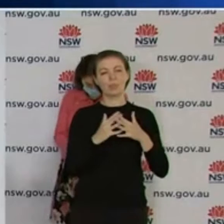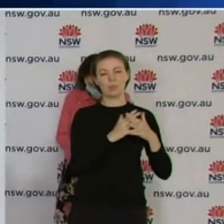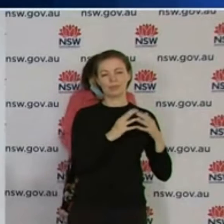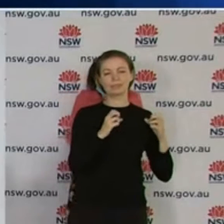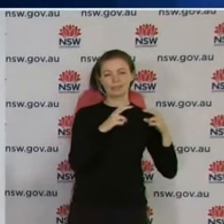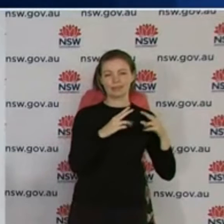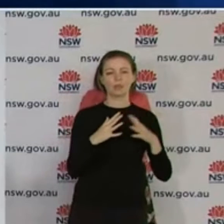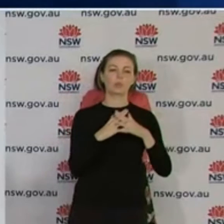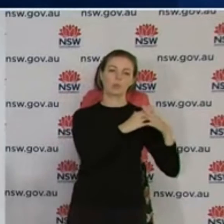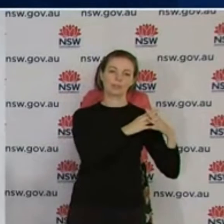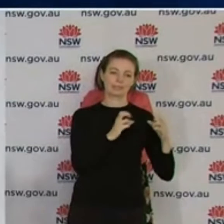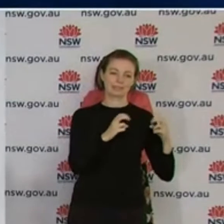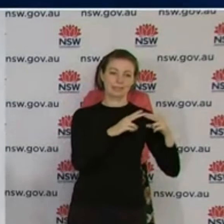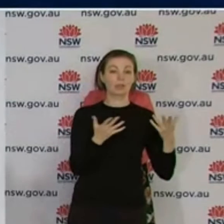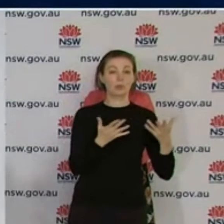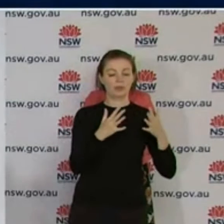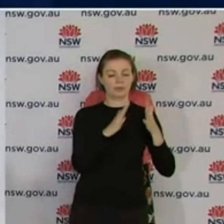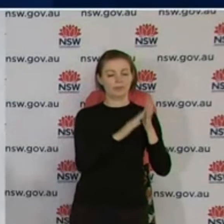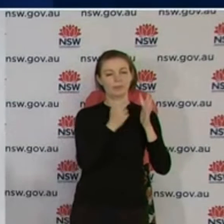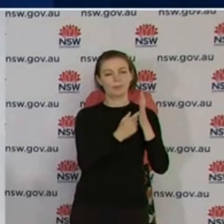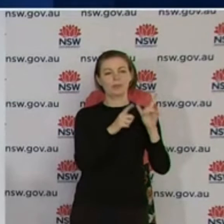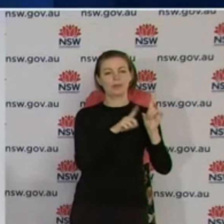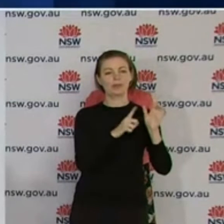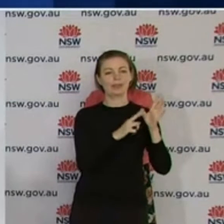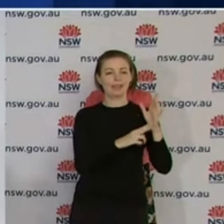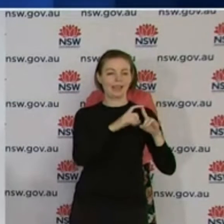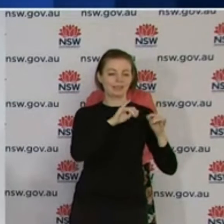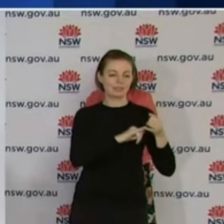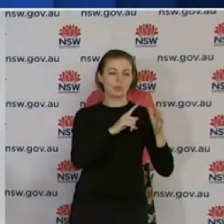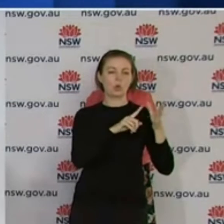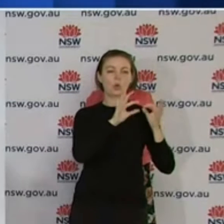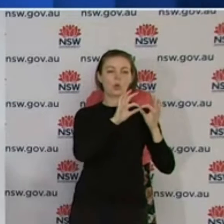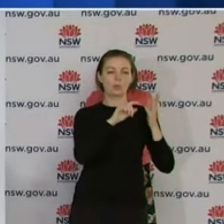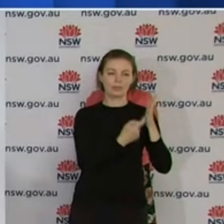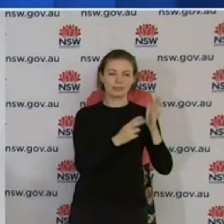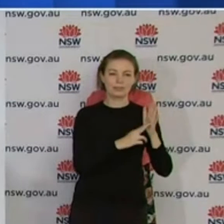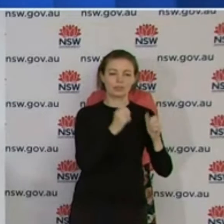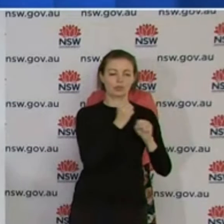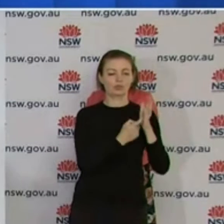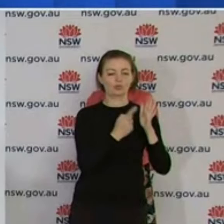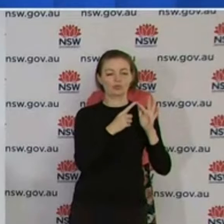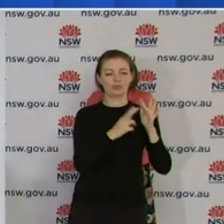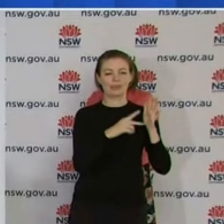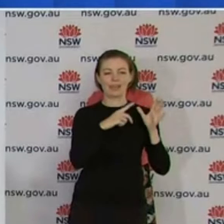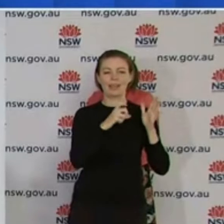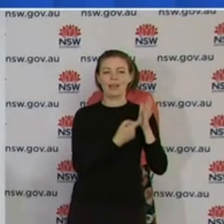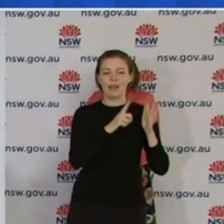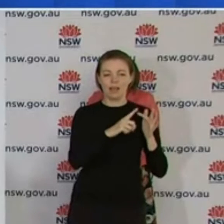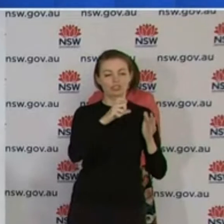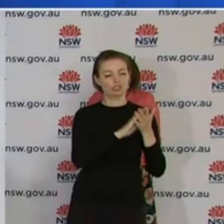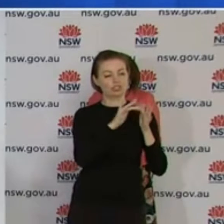Sydney, particularly the suburbs of Merrylands, Auburn, Greenacre, Chester Hill, Waterloo,